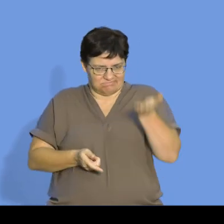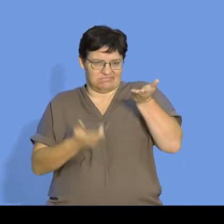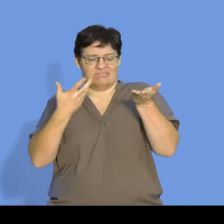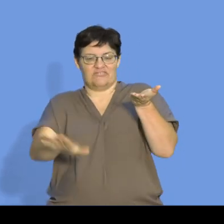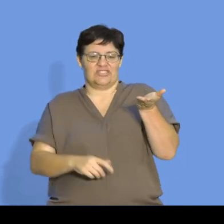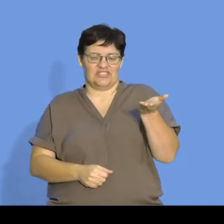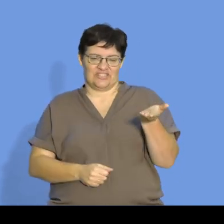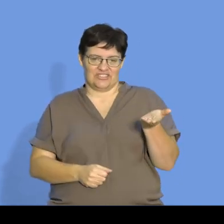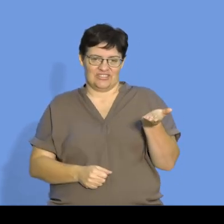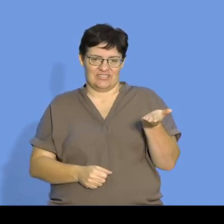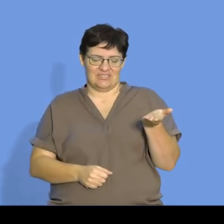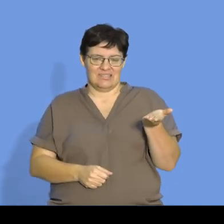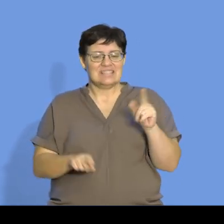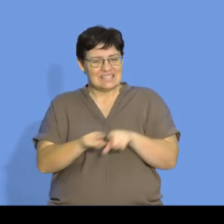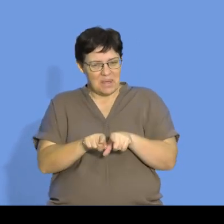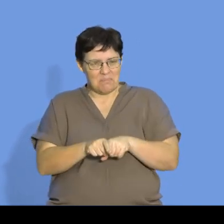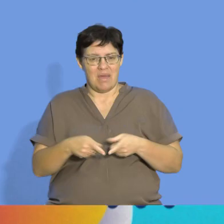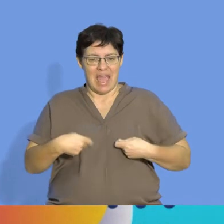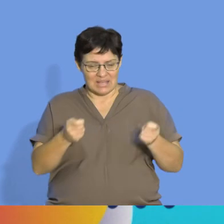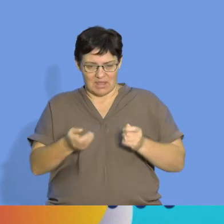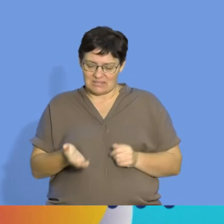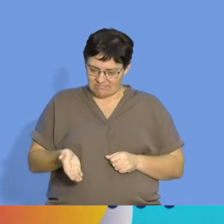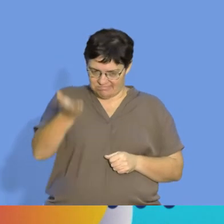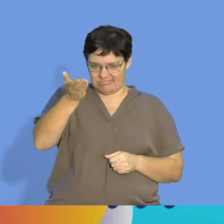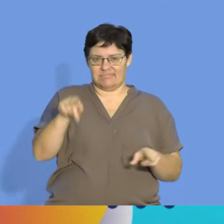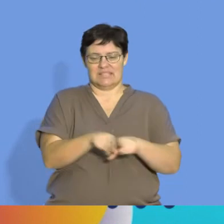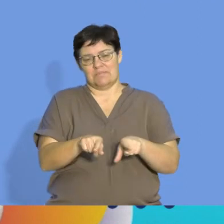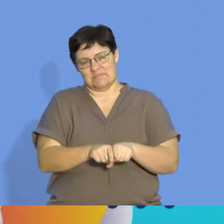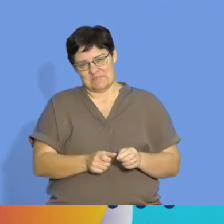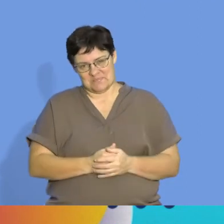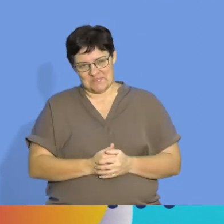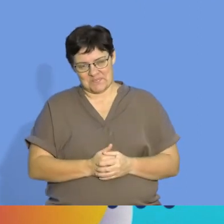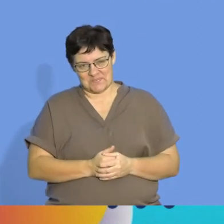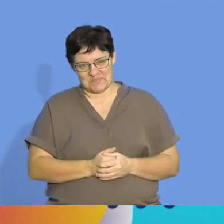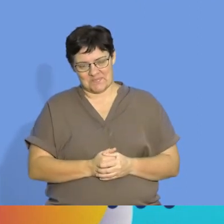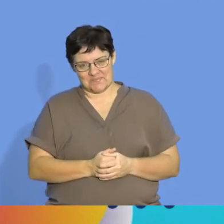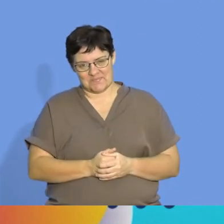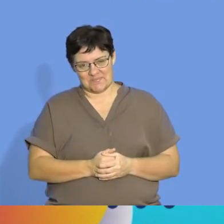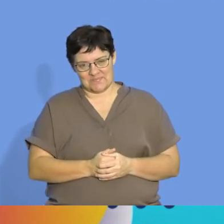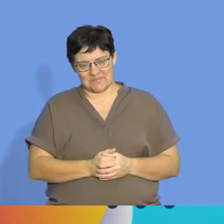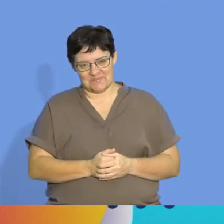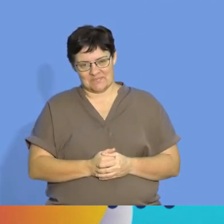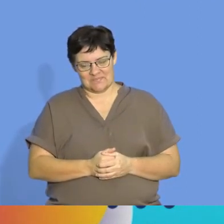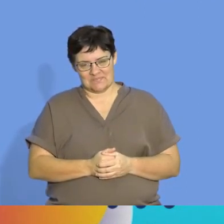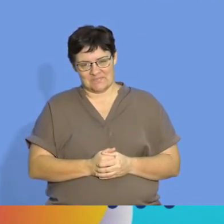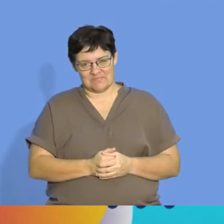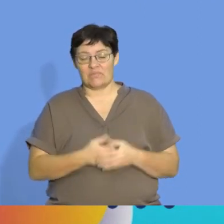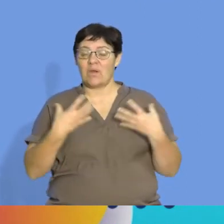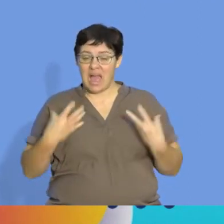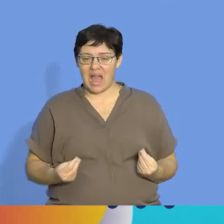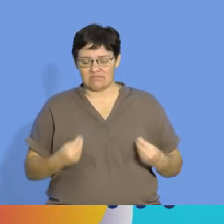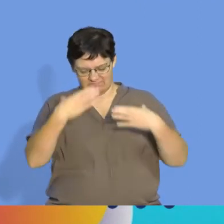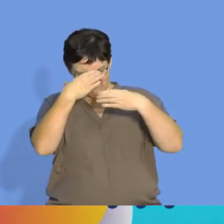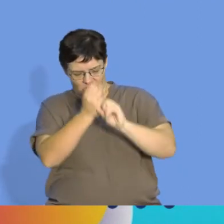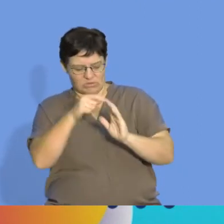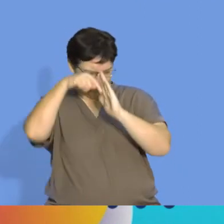advertising also increased. So that expense also increased. Okay, guys, we've